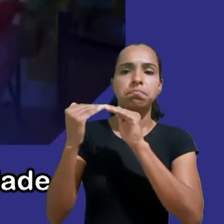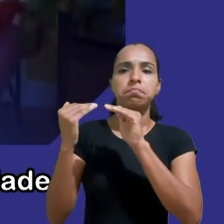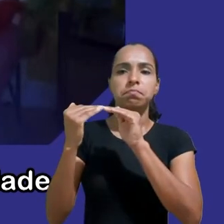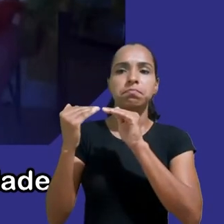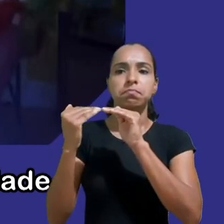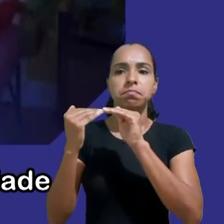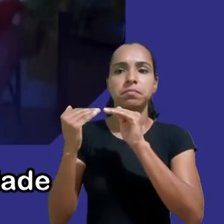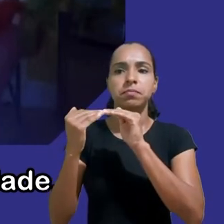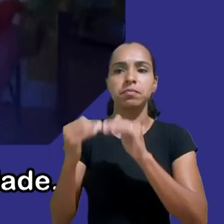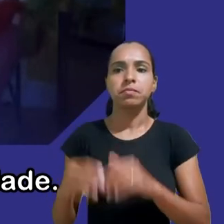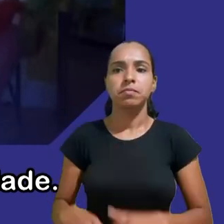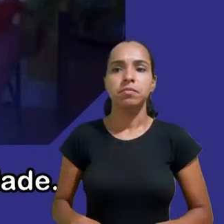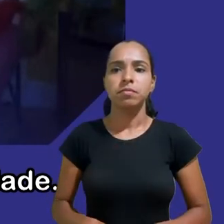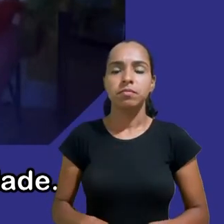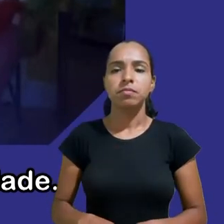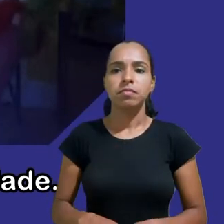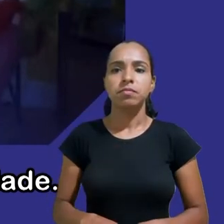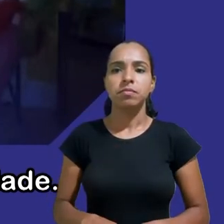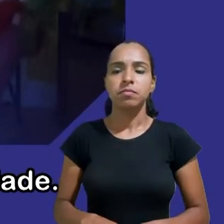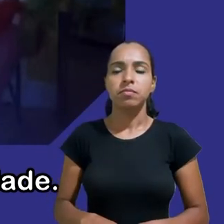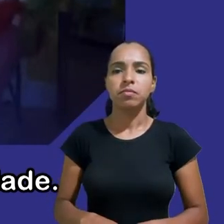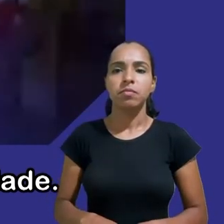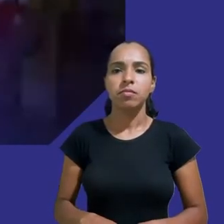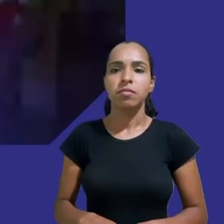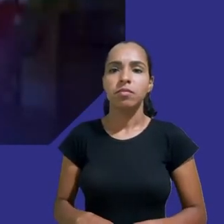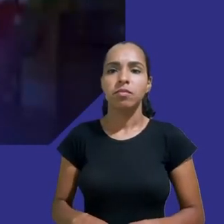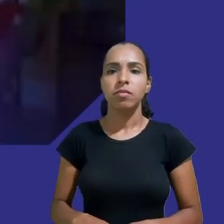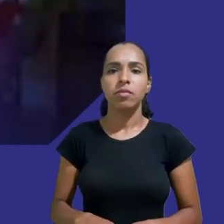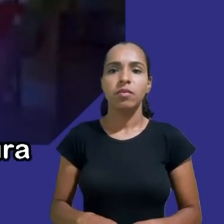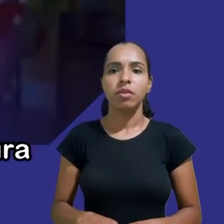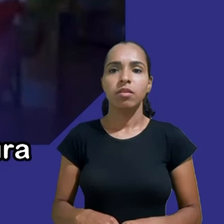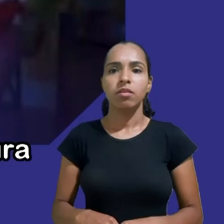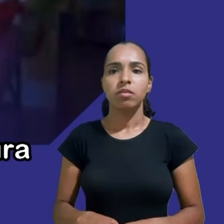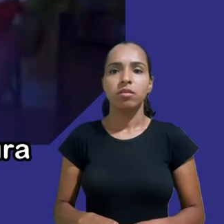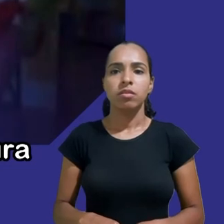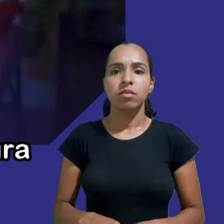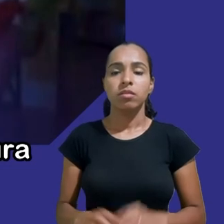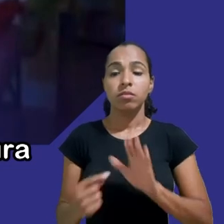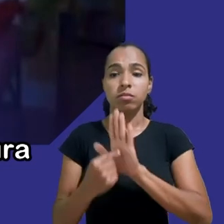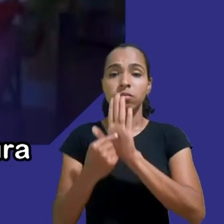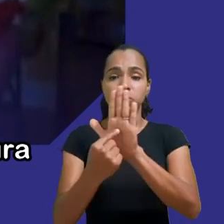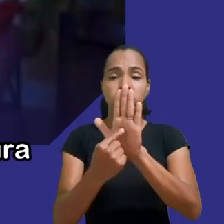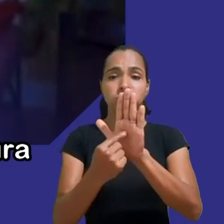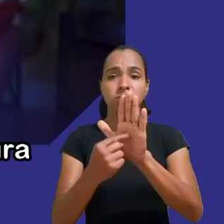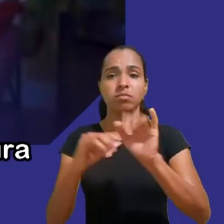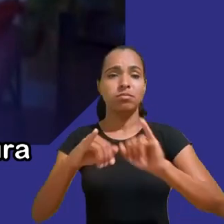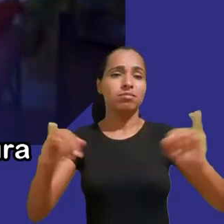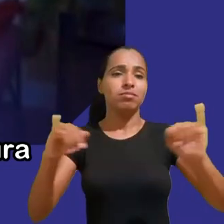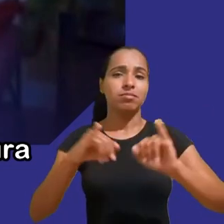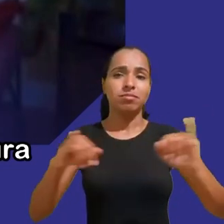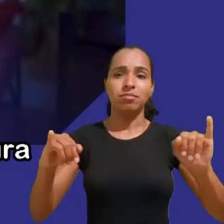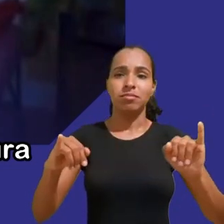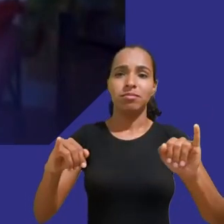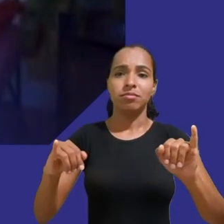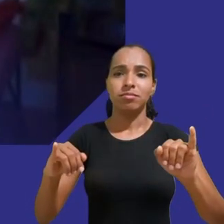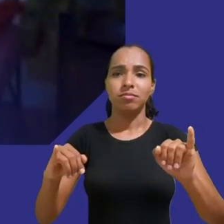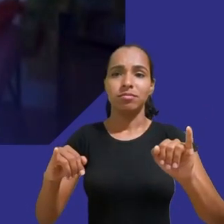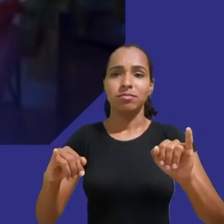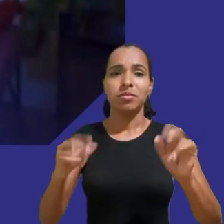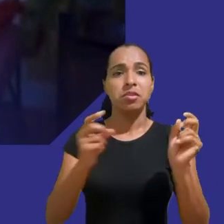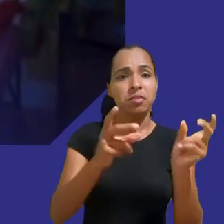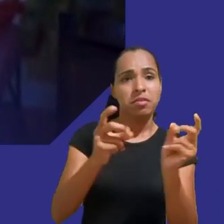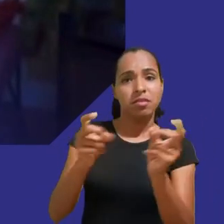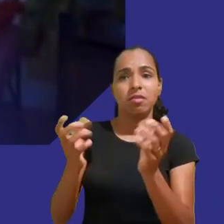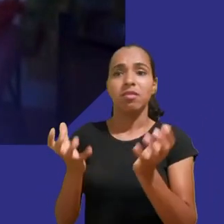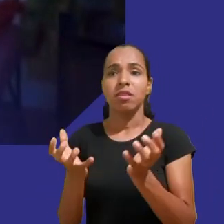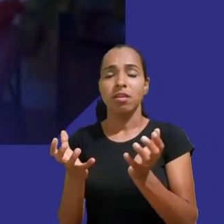monetization that don't involve advertising I think subscriptions models for people who can afford them are better